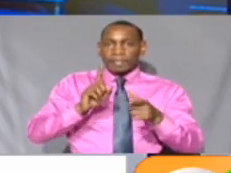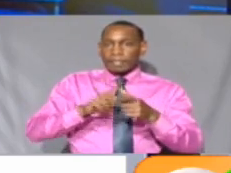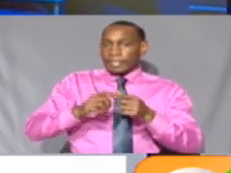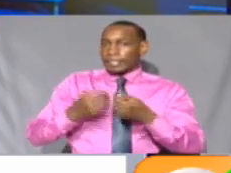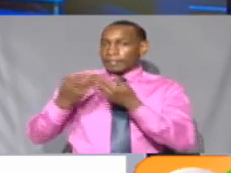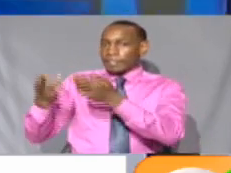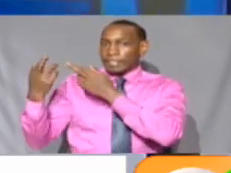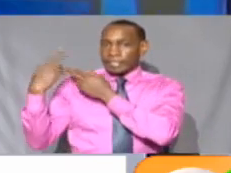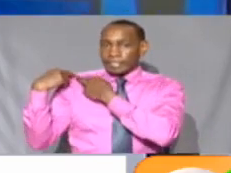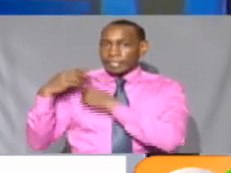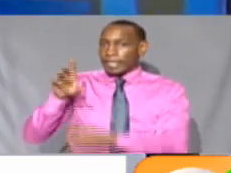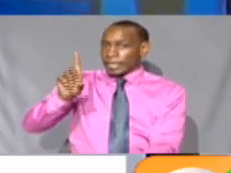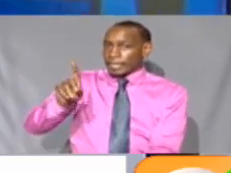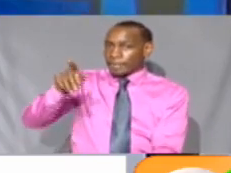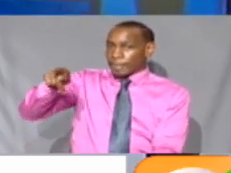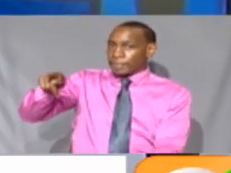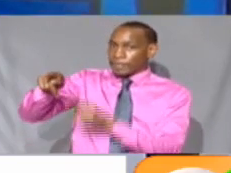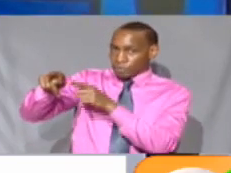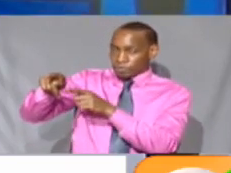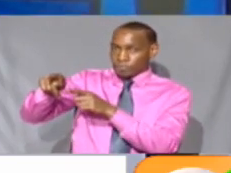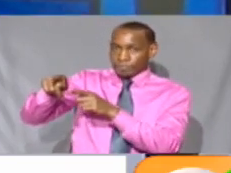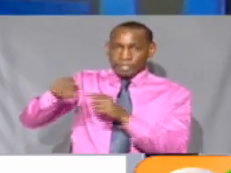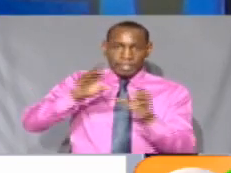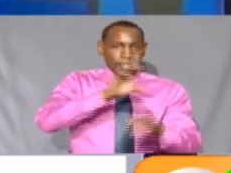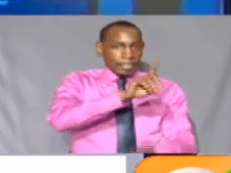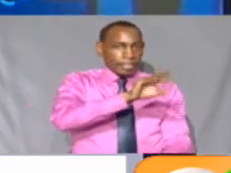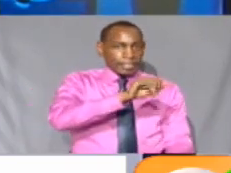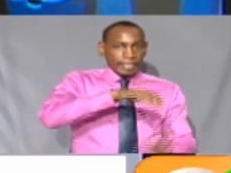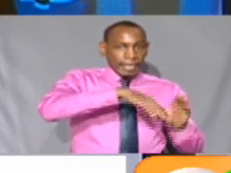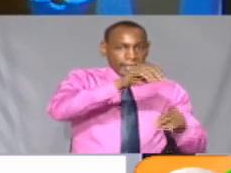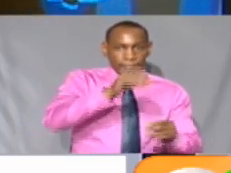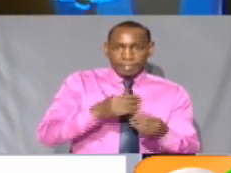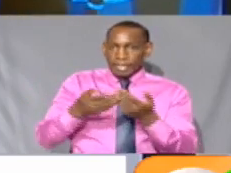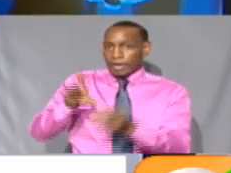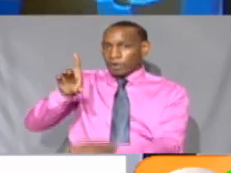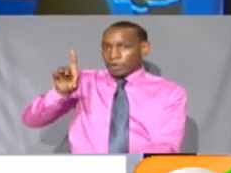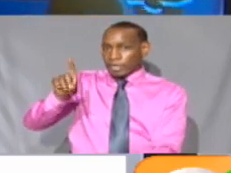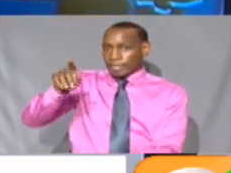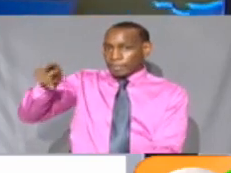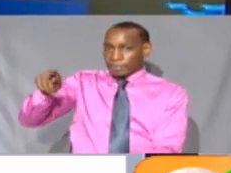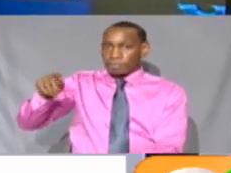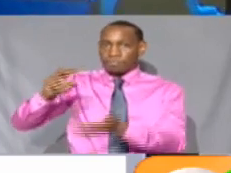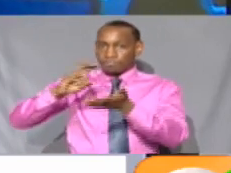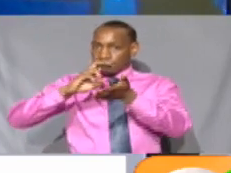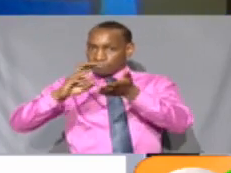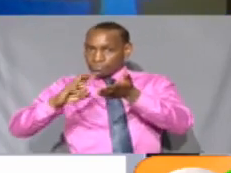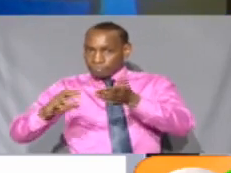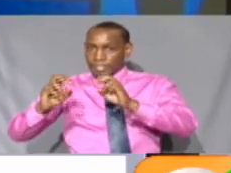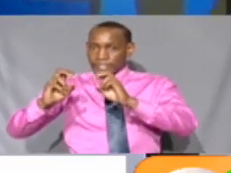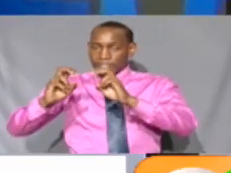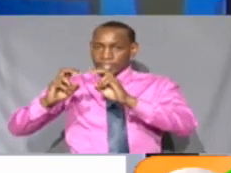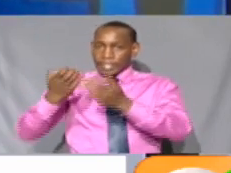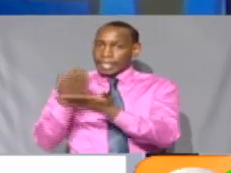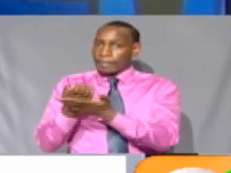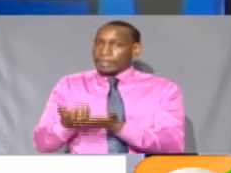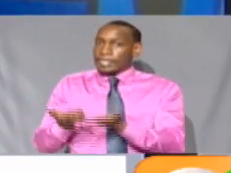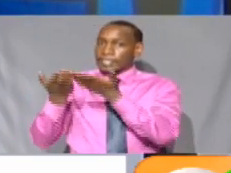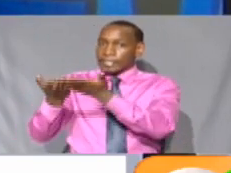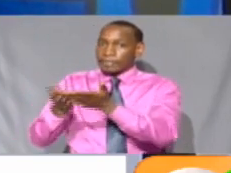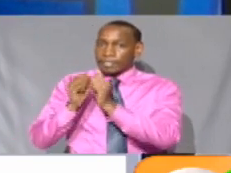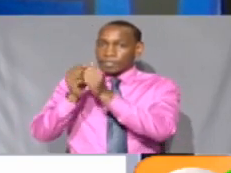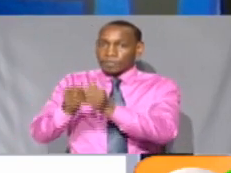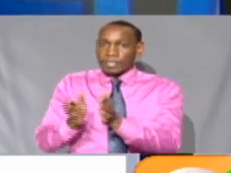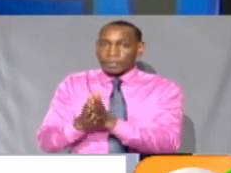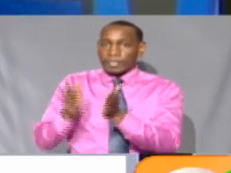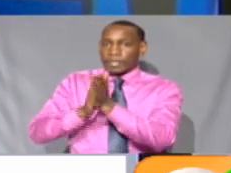baton to the DPP, exits the scene. It is the DPP now who takes a look at the evidence that has been presented together